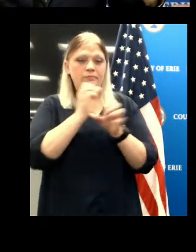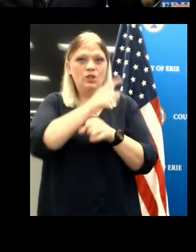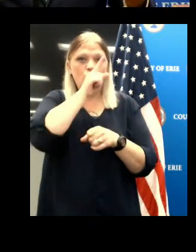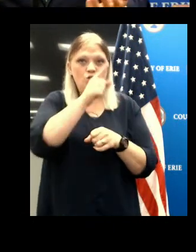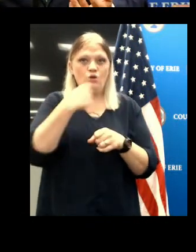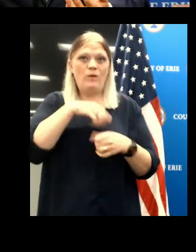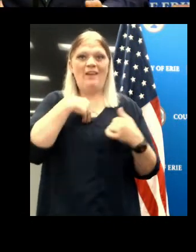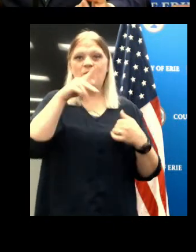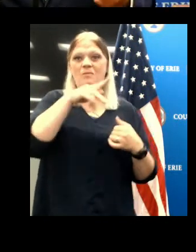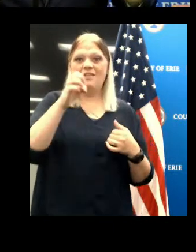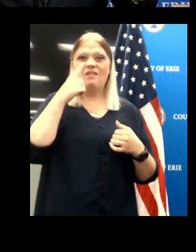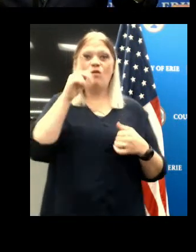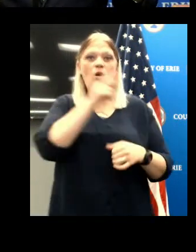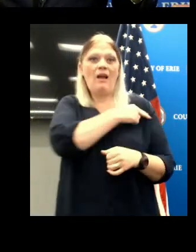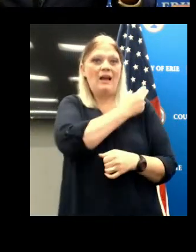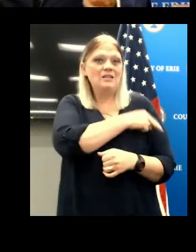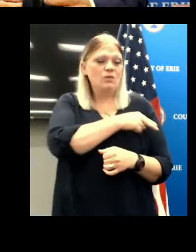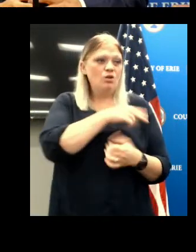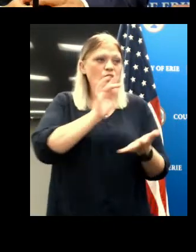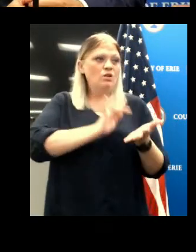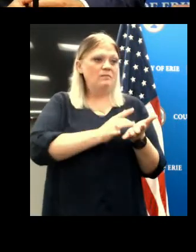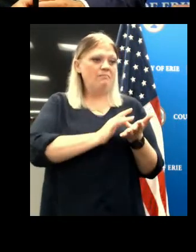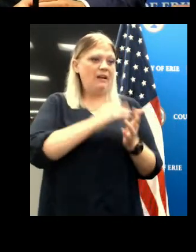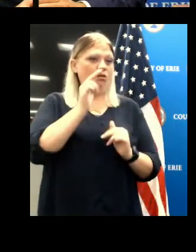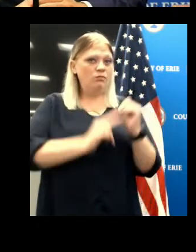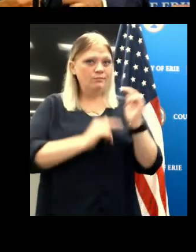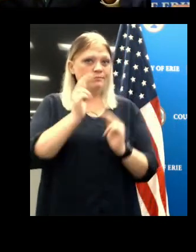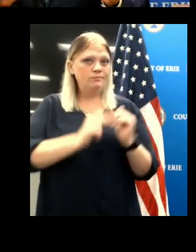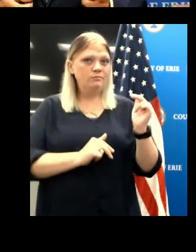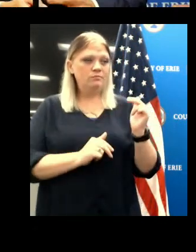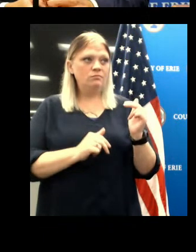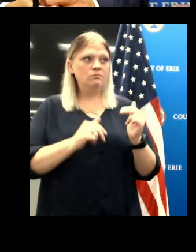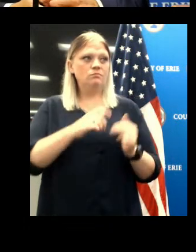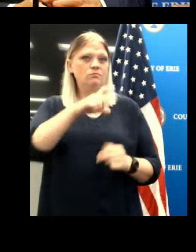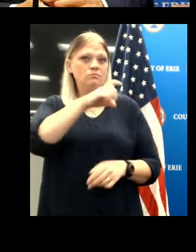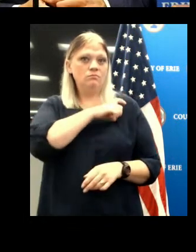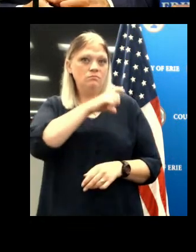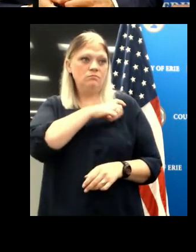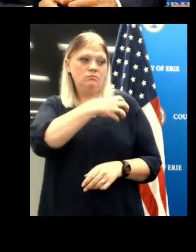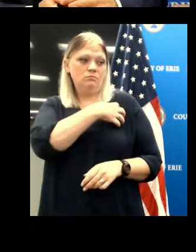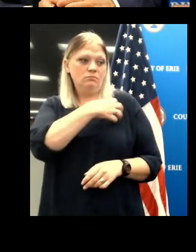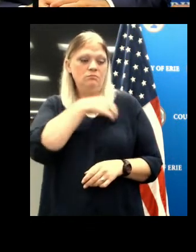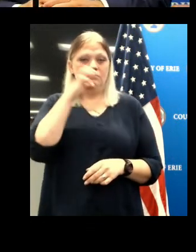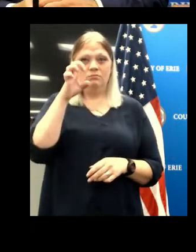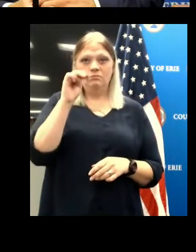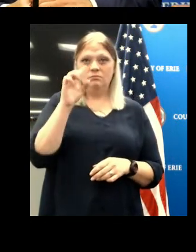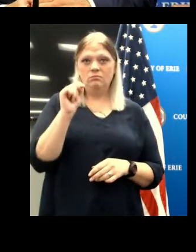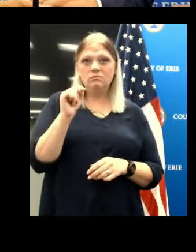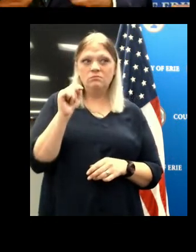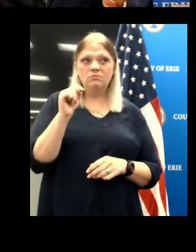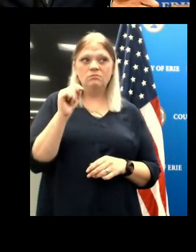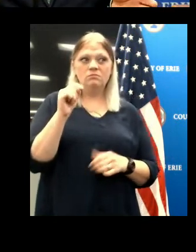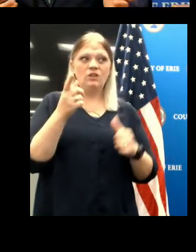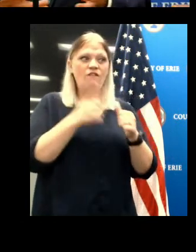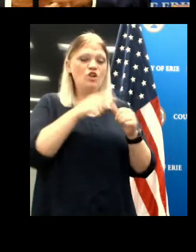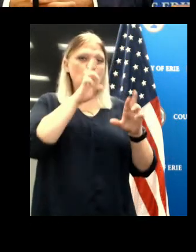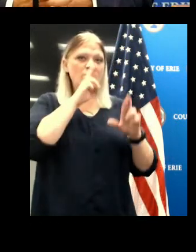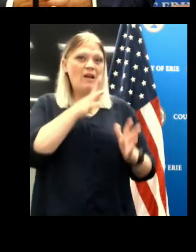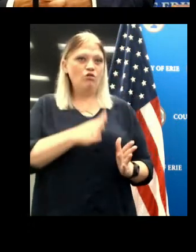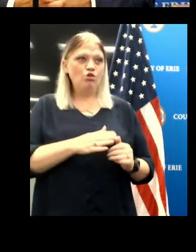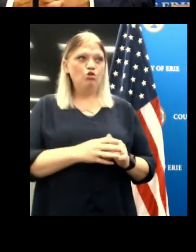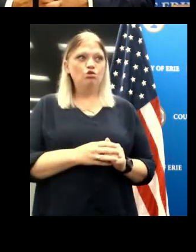our hospitals, medical facilities, law enforcement, EMTs, first